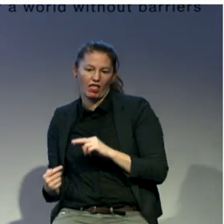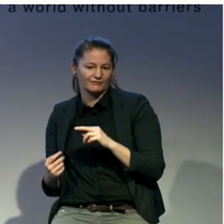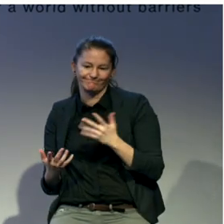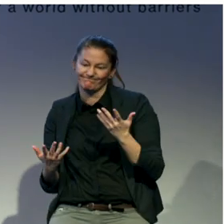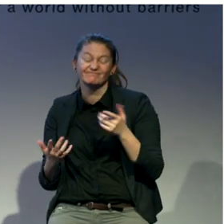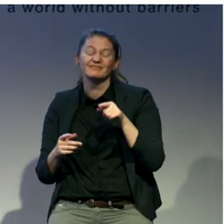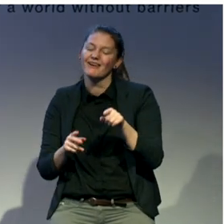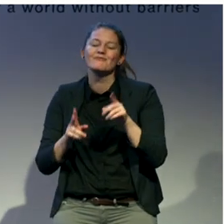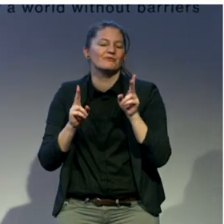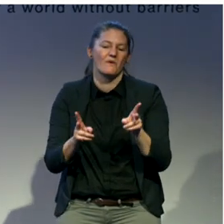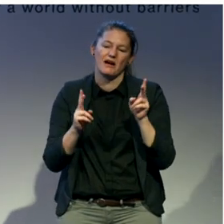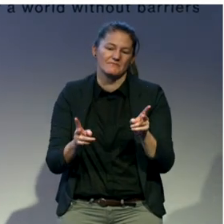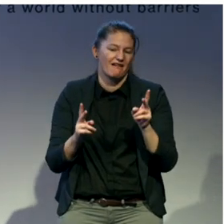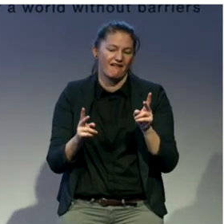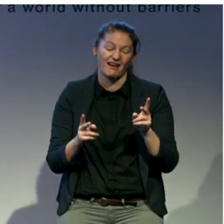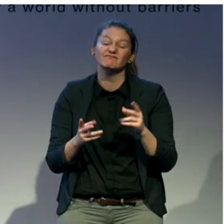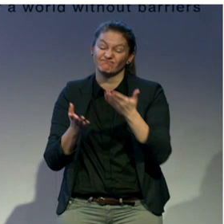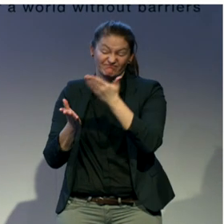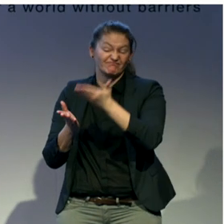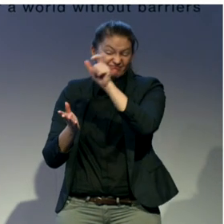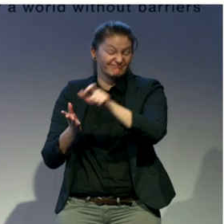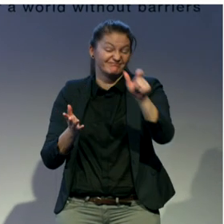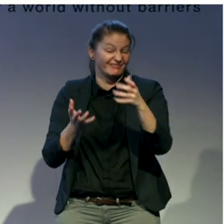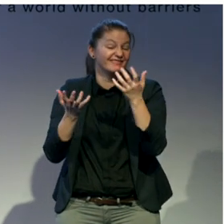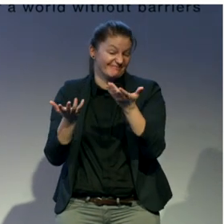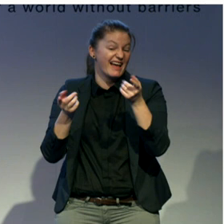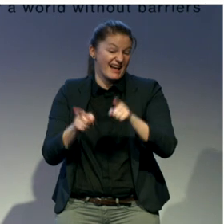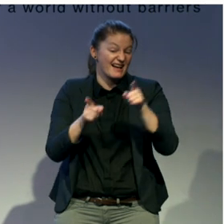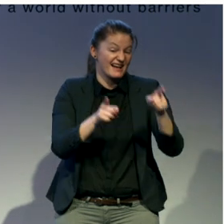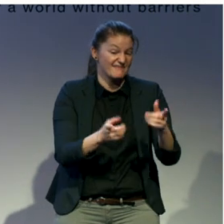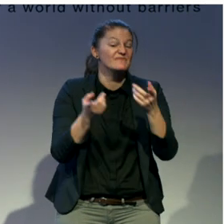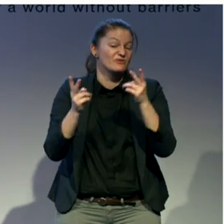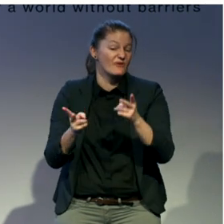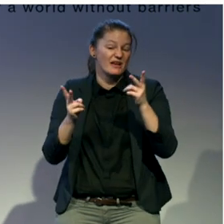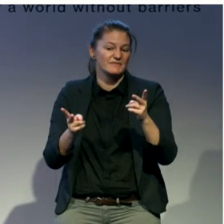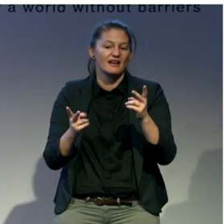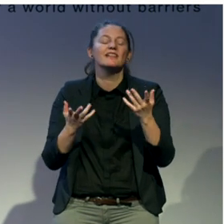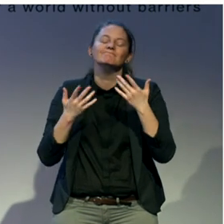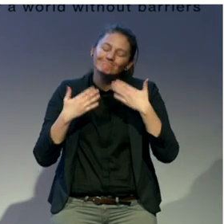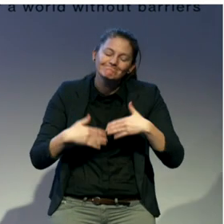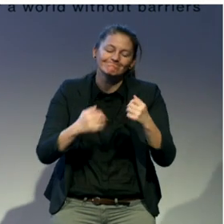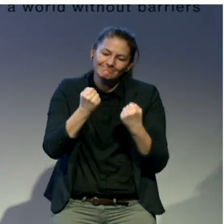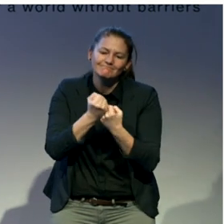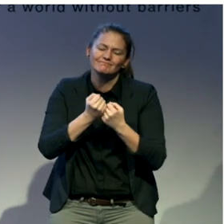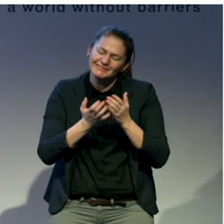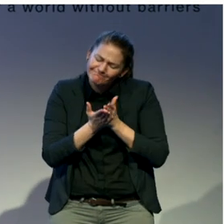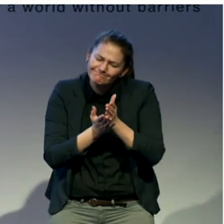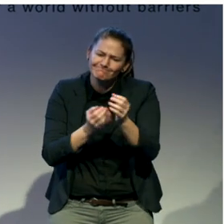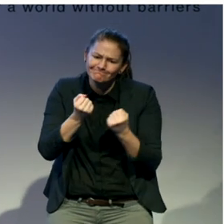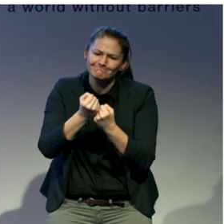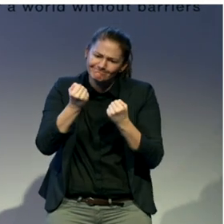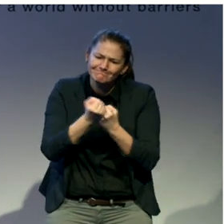The important thing is that we are there to help them stable their life and use the setback to